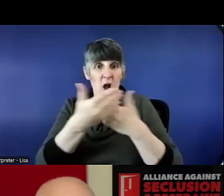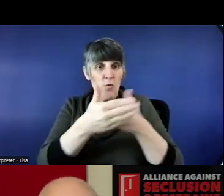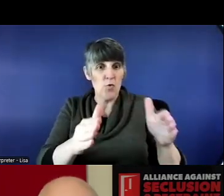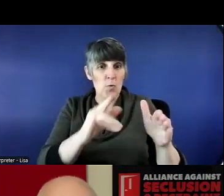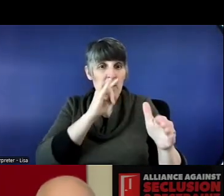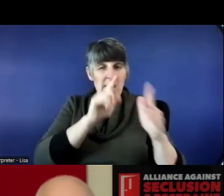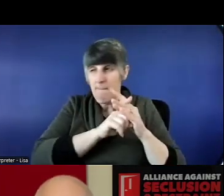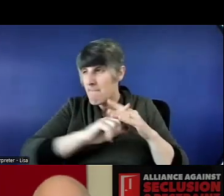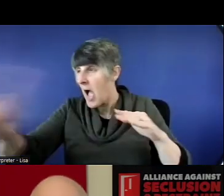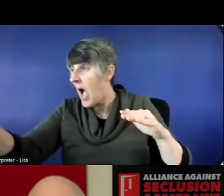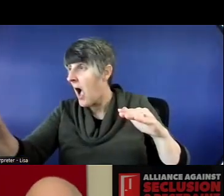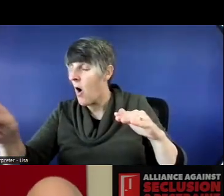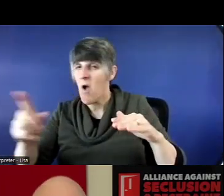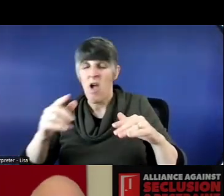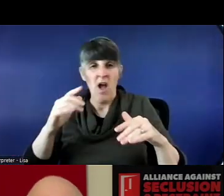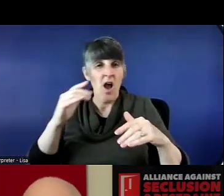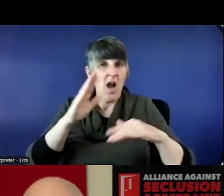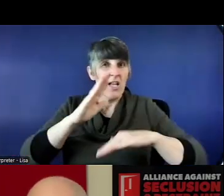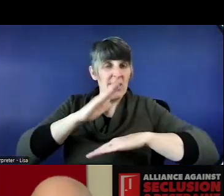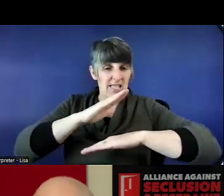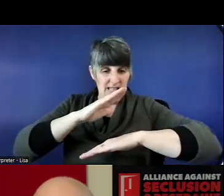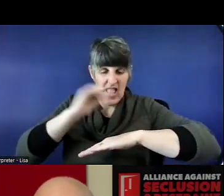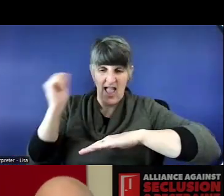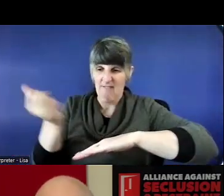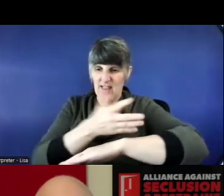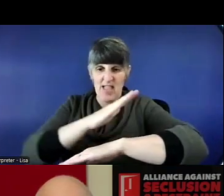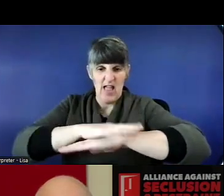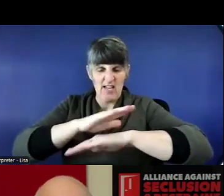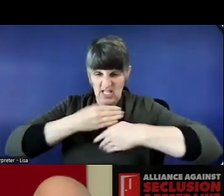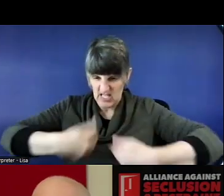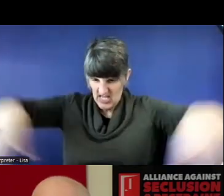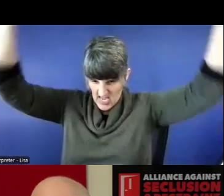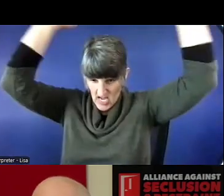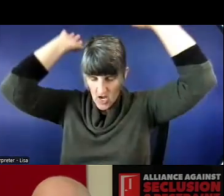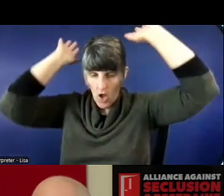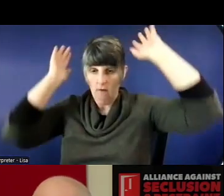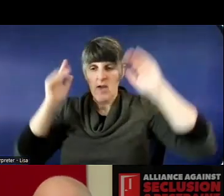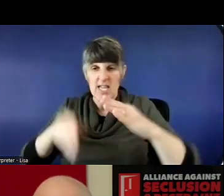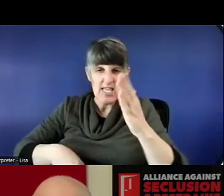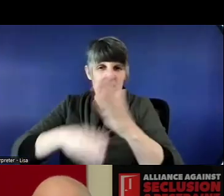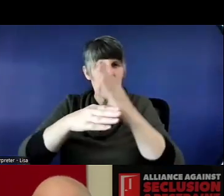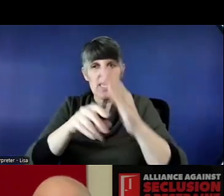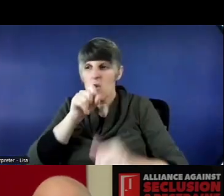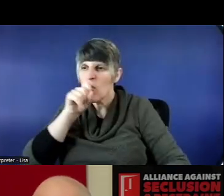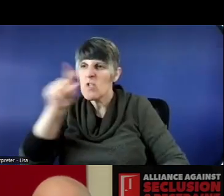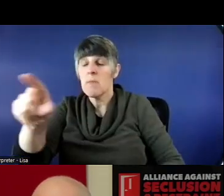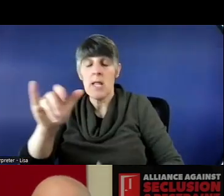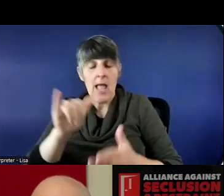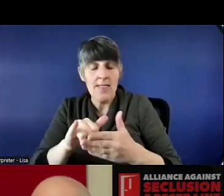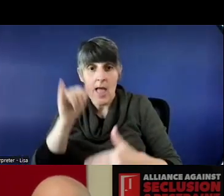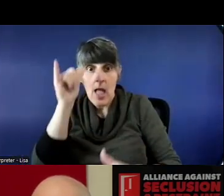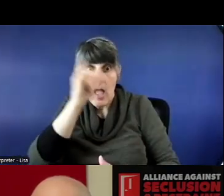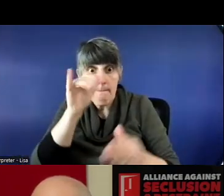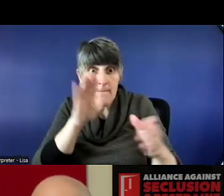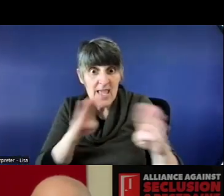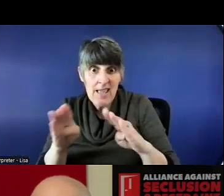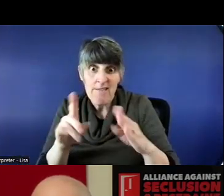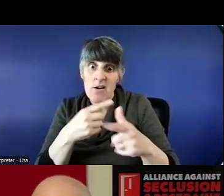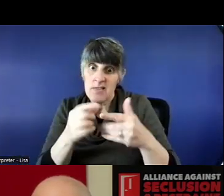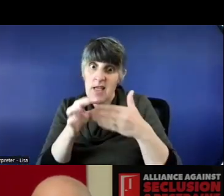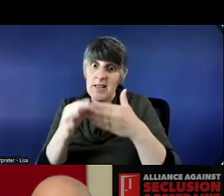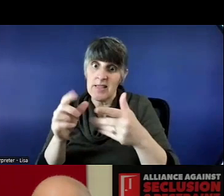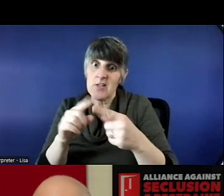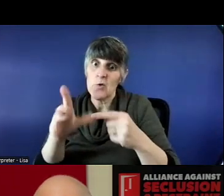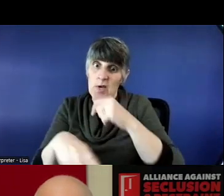child pushing everything off their desk, a child kicking or spitting. And that big behavior very often leads then to